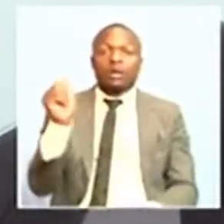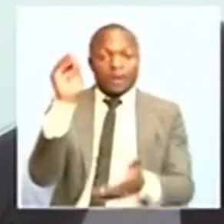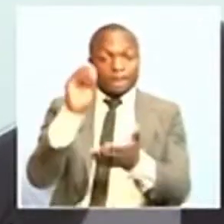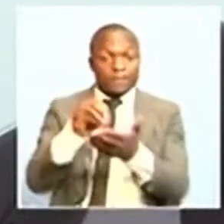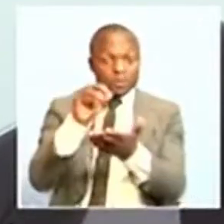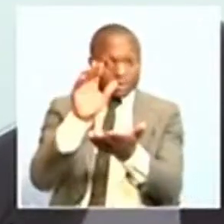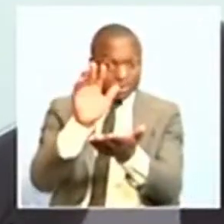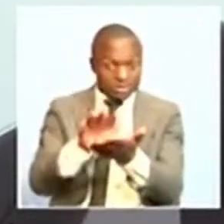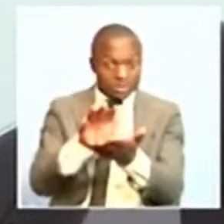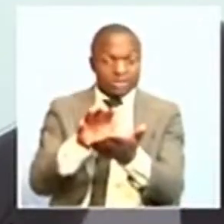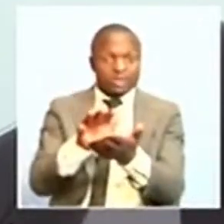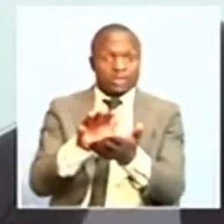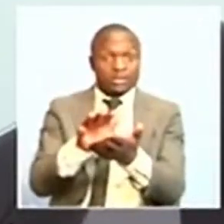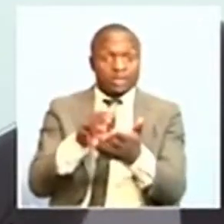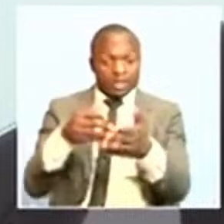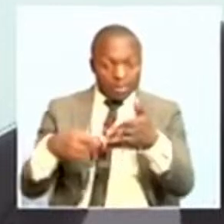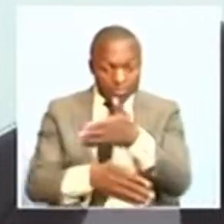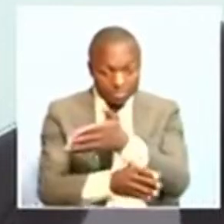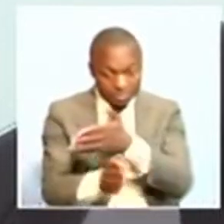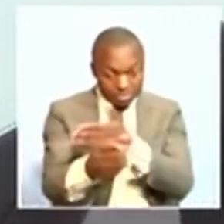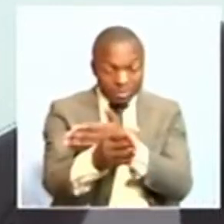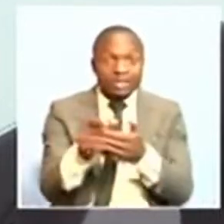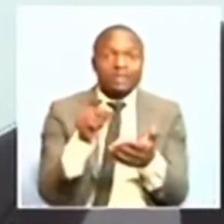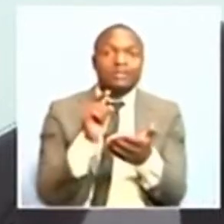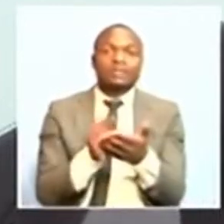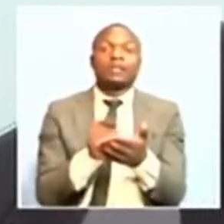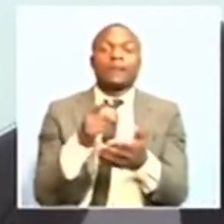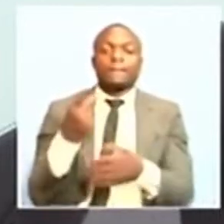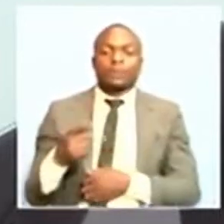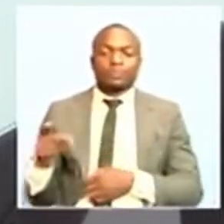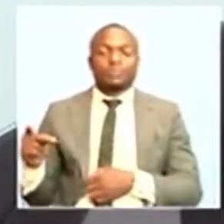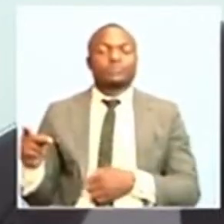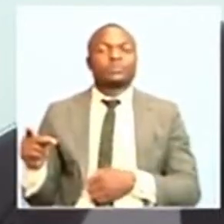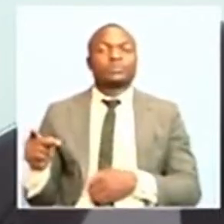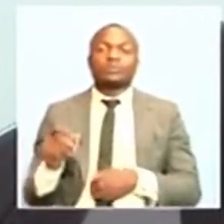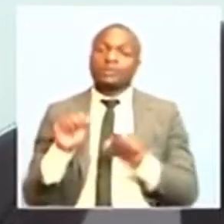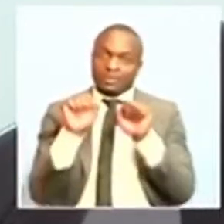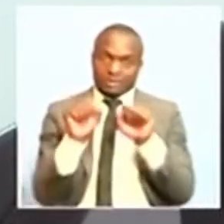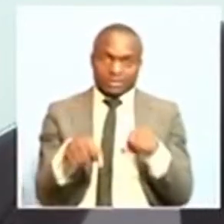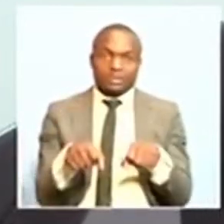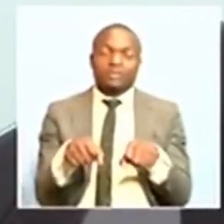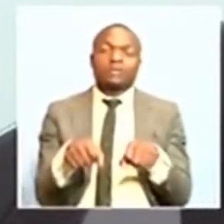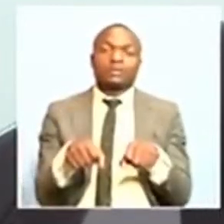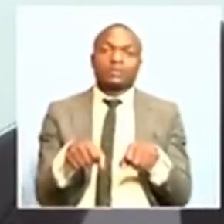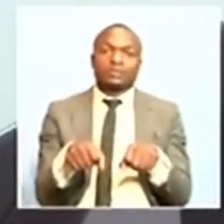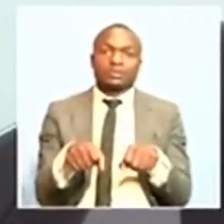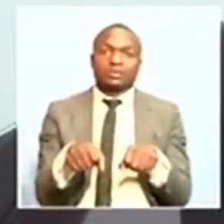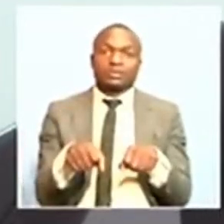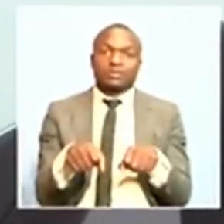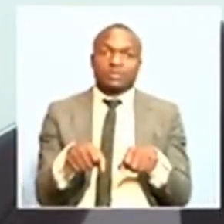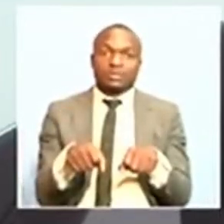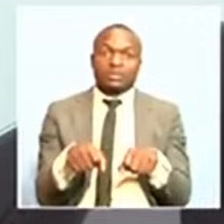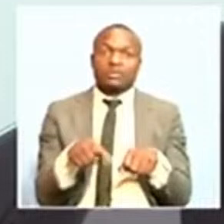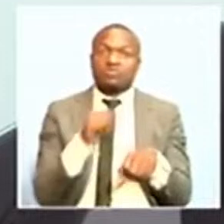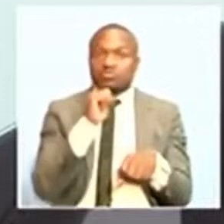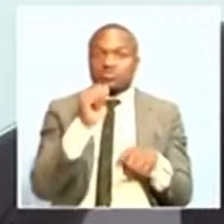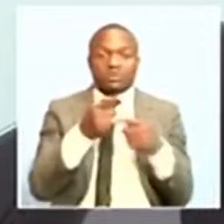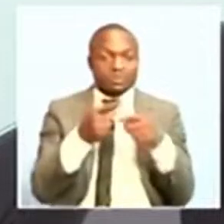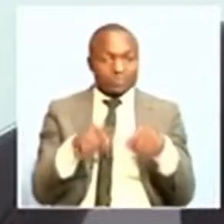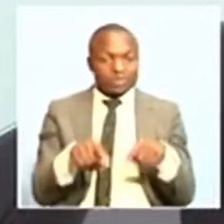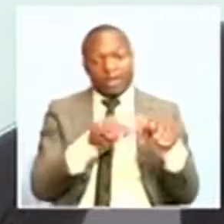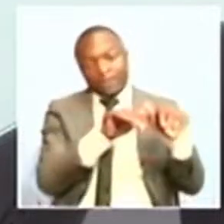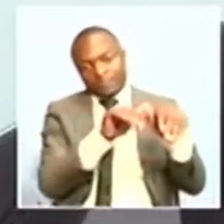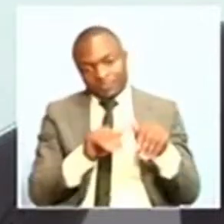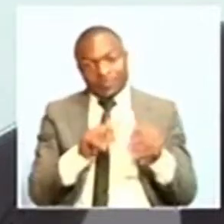to ensure that smuggling of these products or commodities does not take place in order for them to avoid